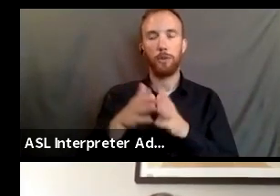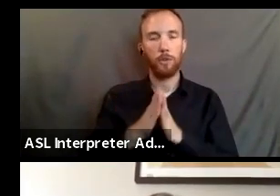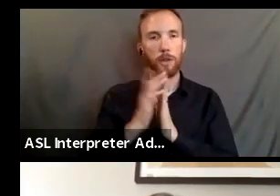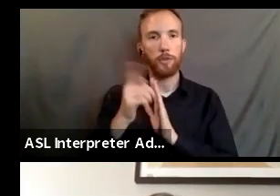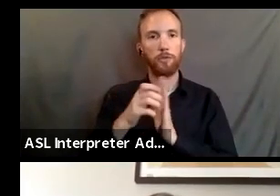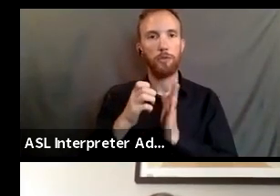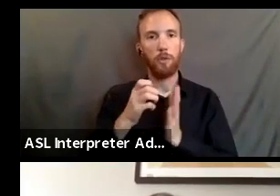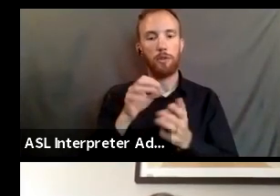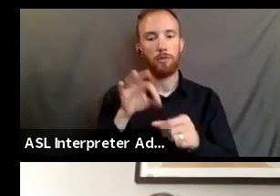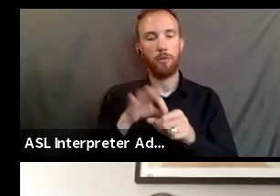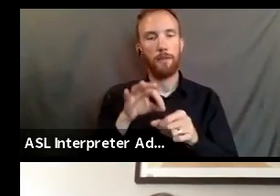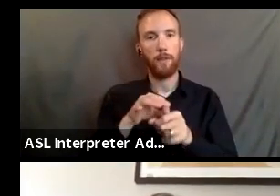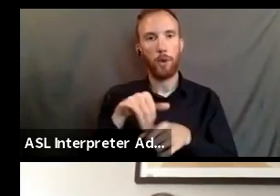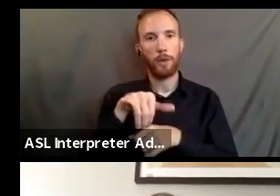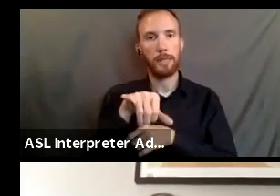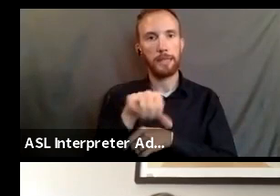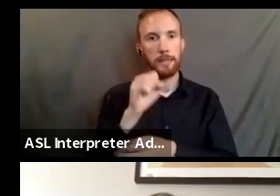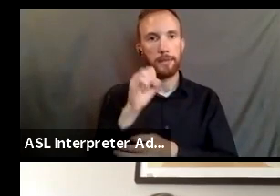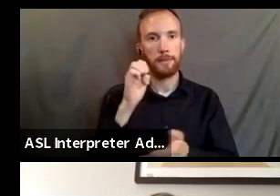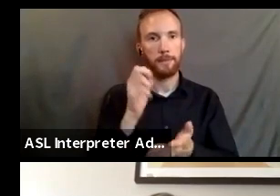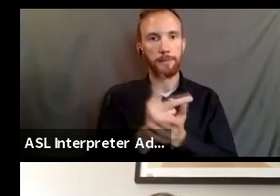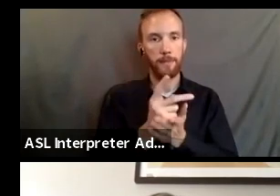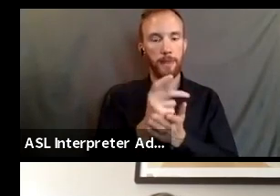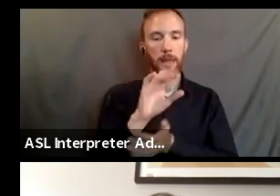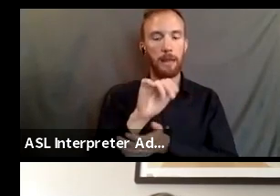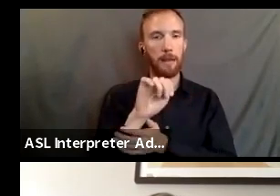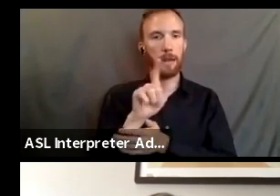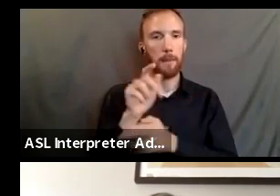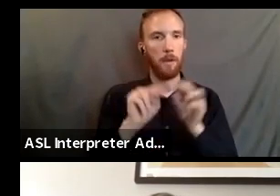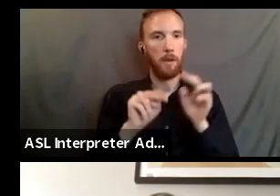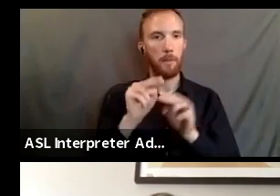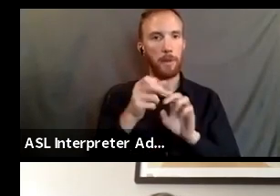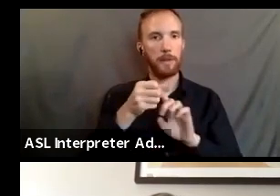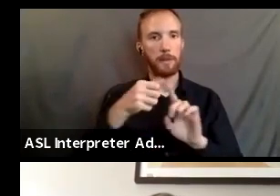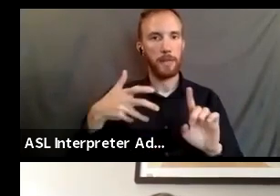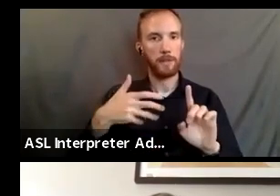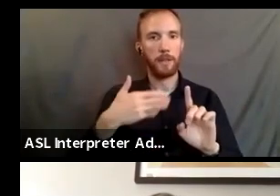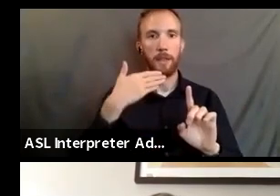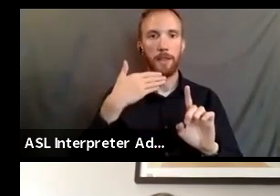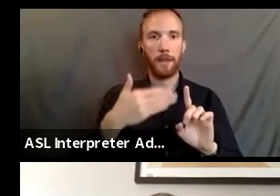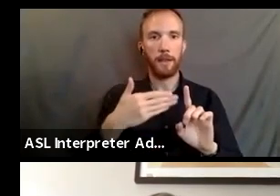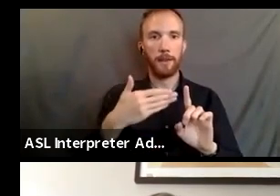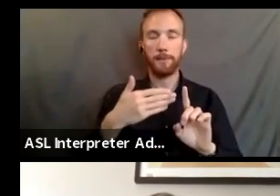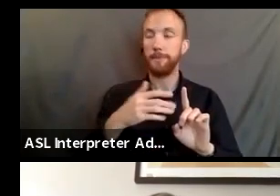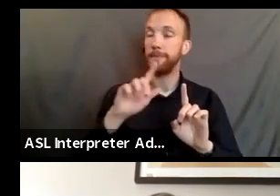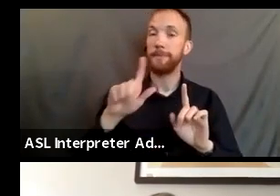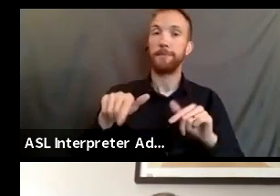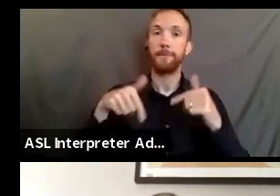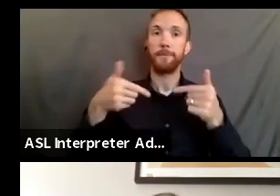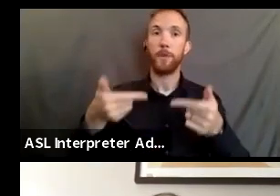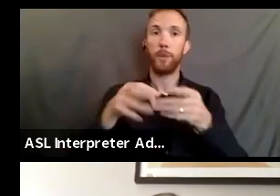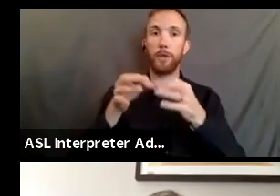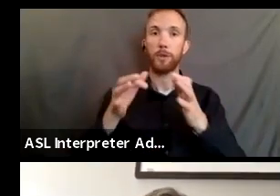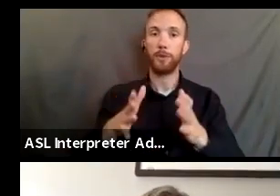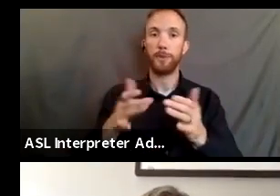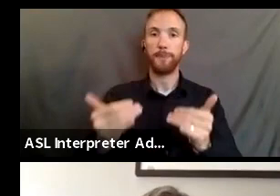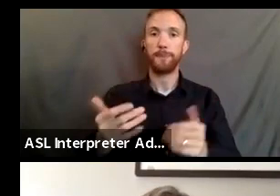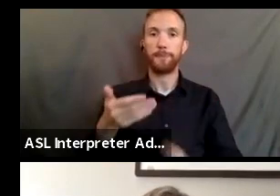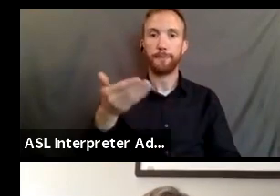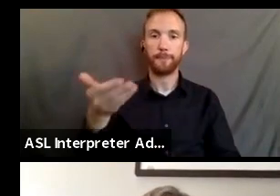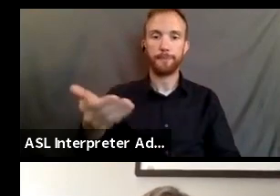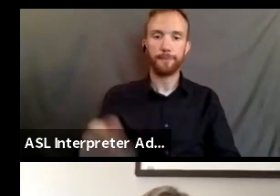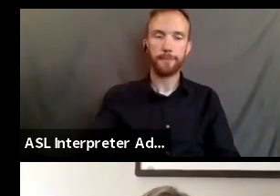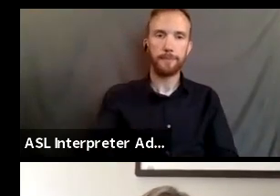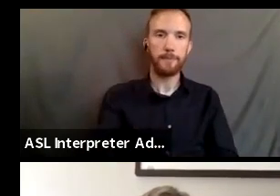on the proposed capital expansion at saganesh school thank you thank you mrs mr president we'll go back to miss